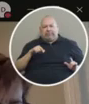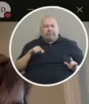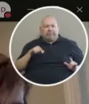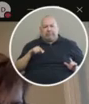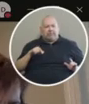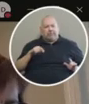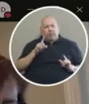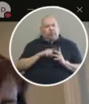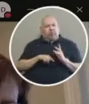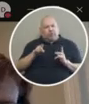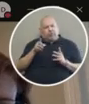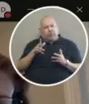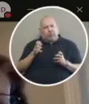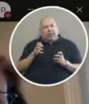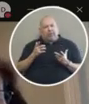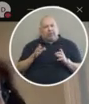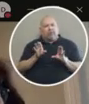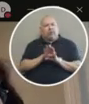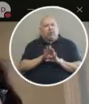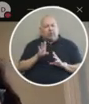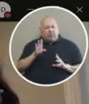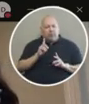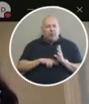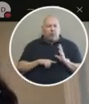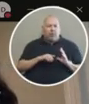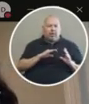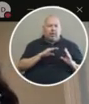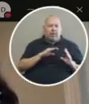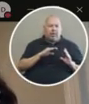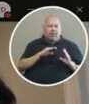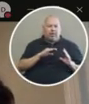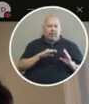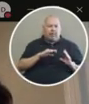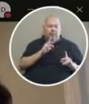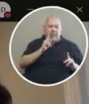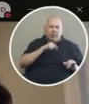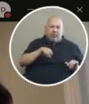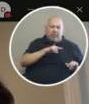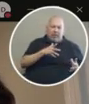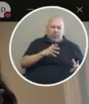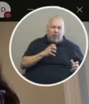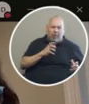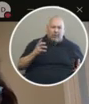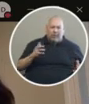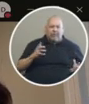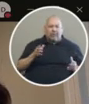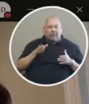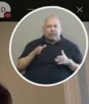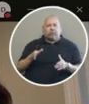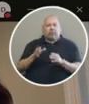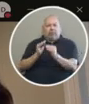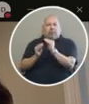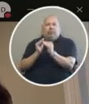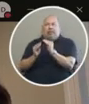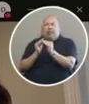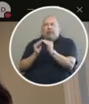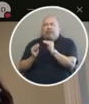on what you want and close the spigot on what the public wants. The street